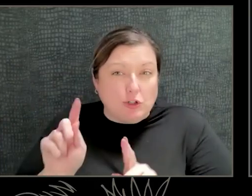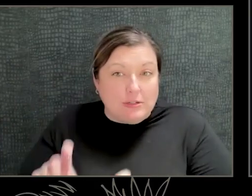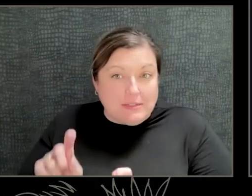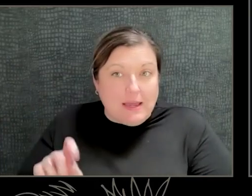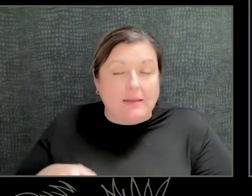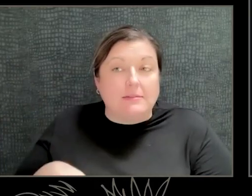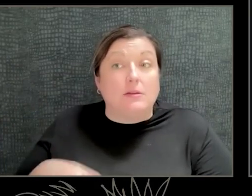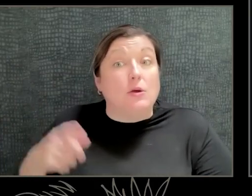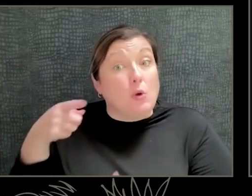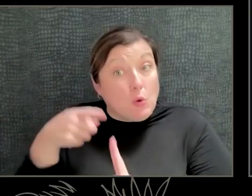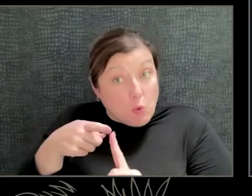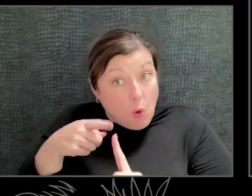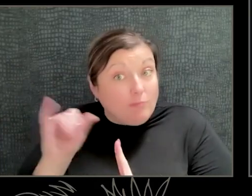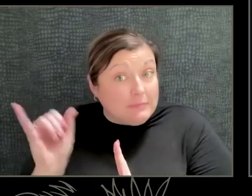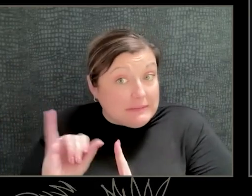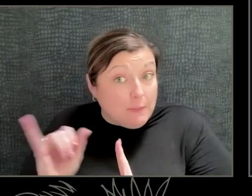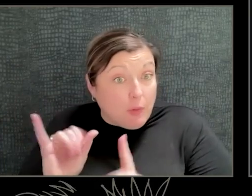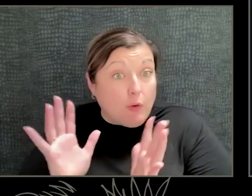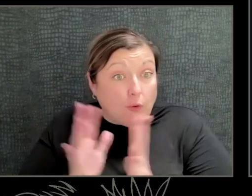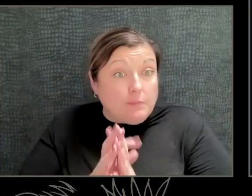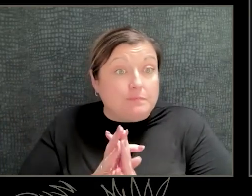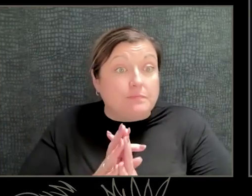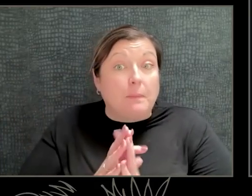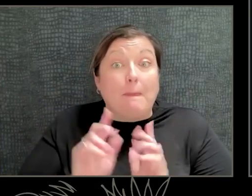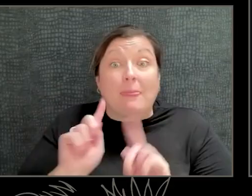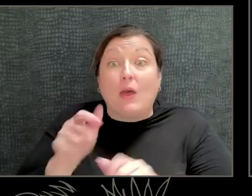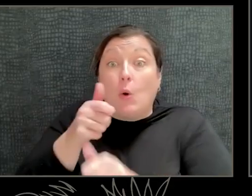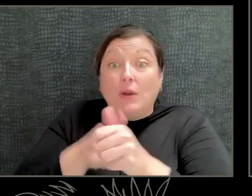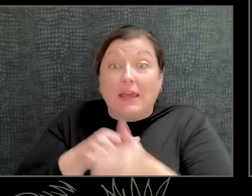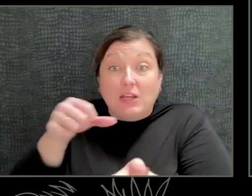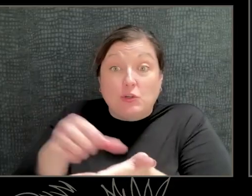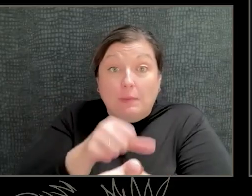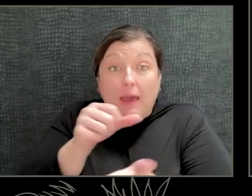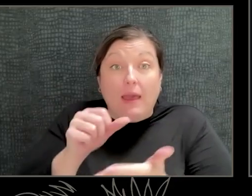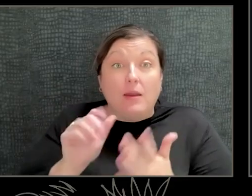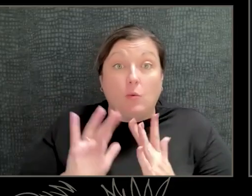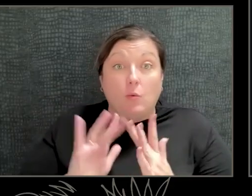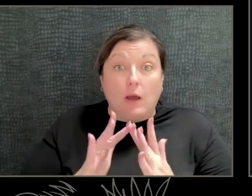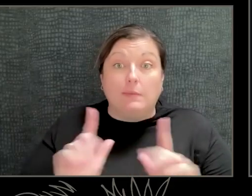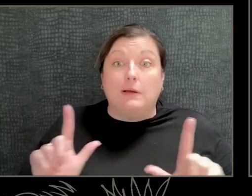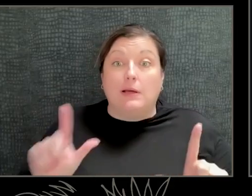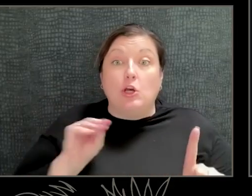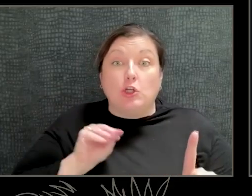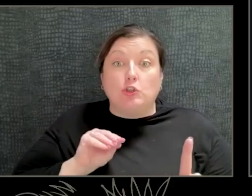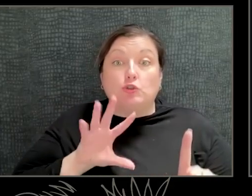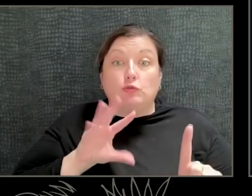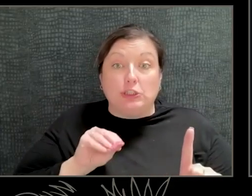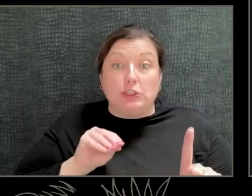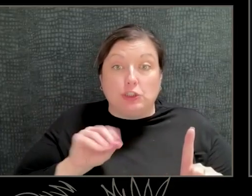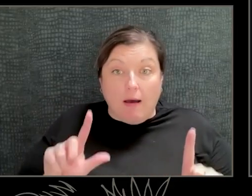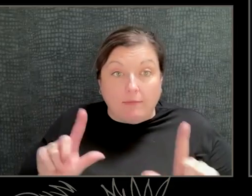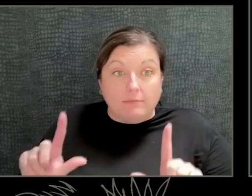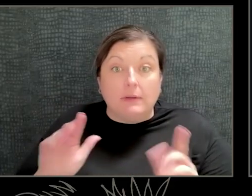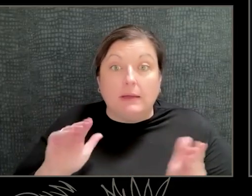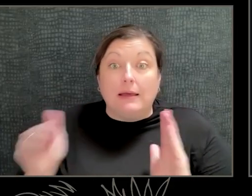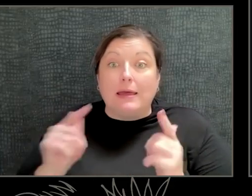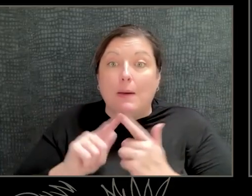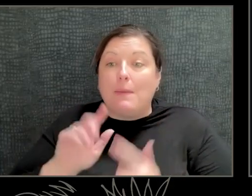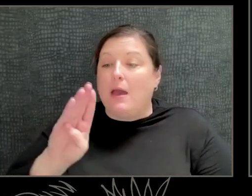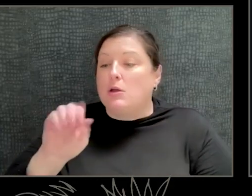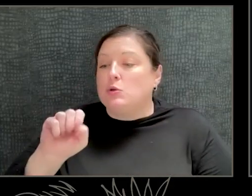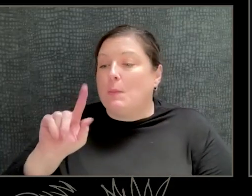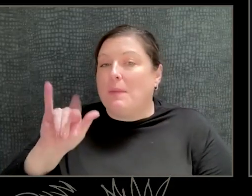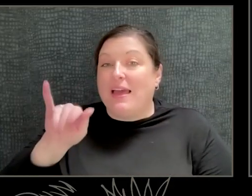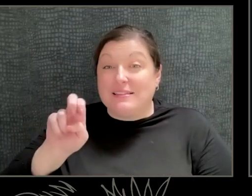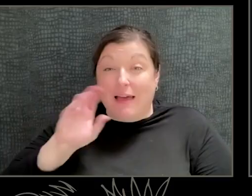pretty similar. We go to each page on our site, we take a screenshot of that page, we compare it to a baseline image that exists